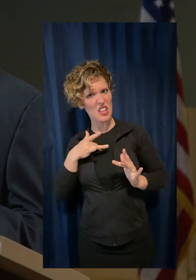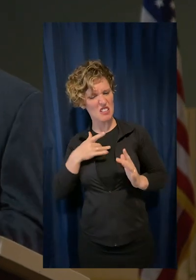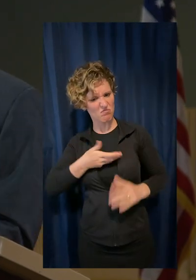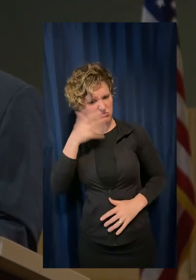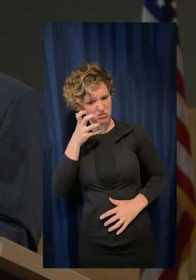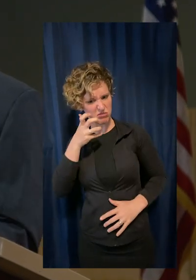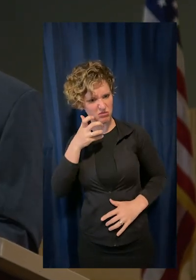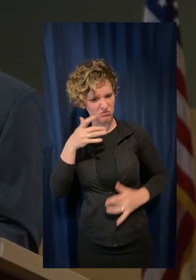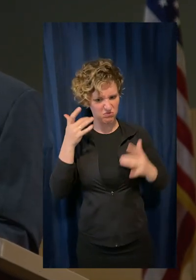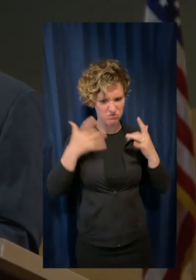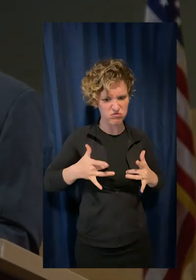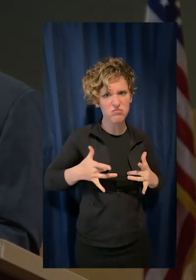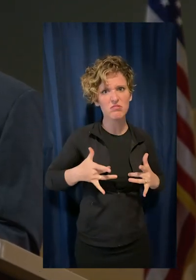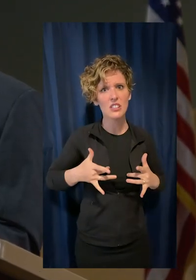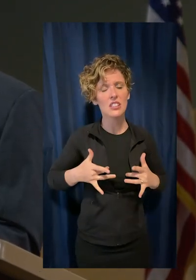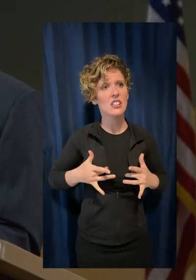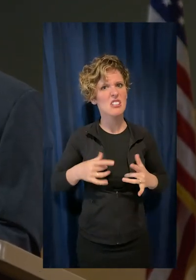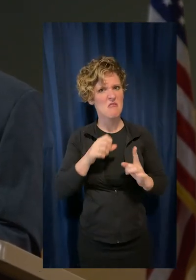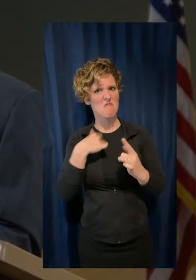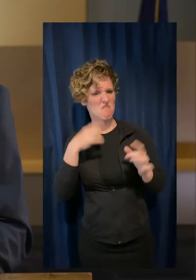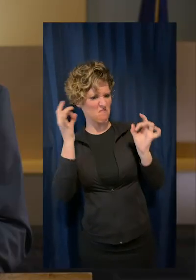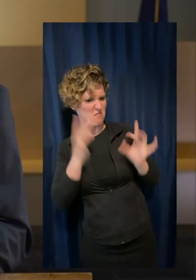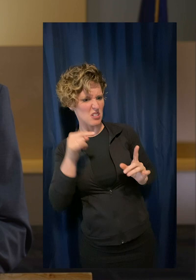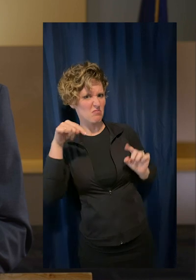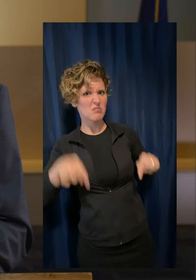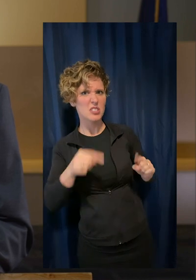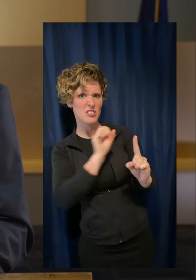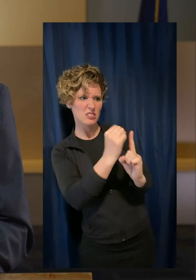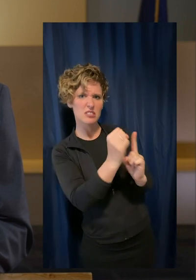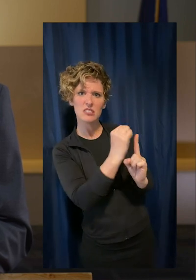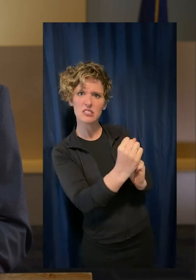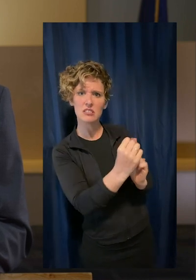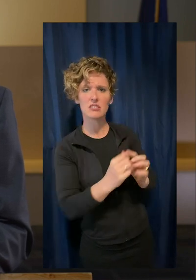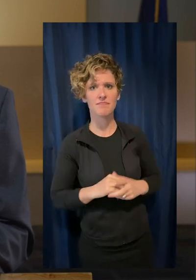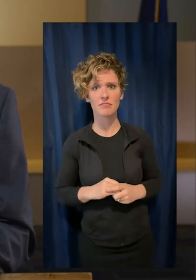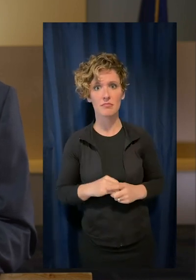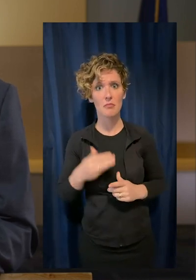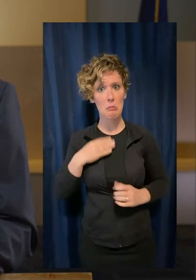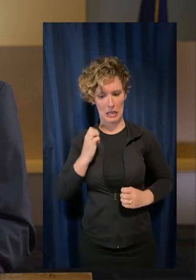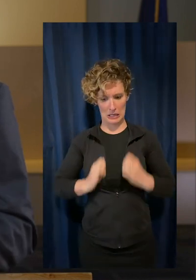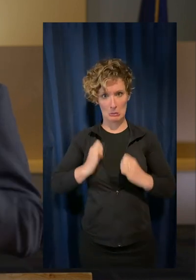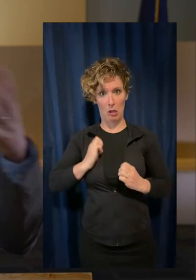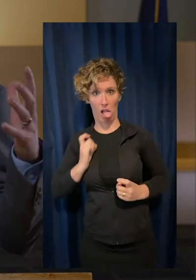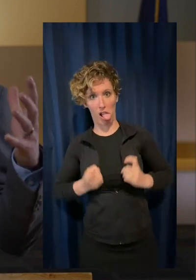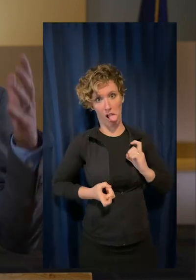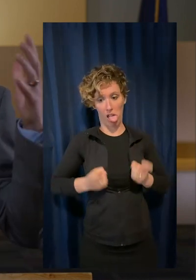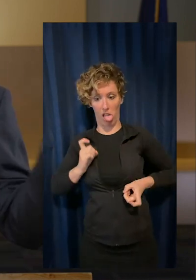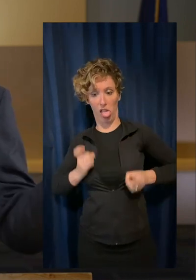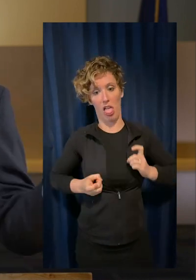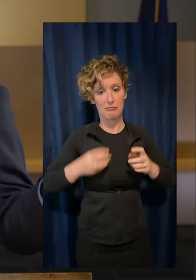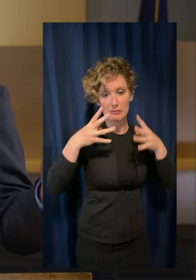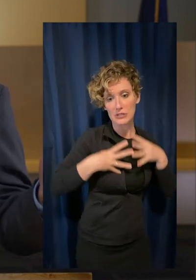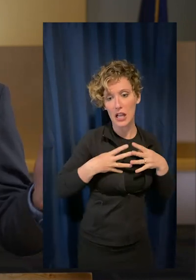anger about the situation in which we all find ourselves tonight. As my emotions oscillated between sadness, disappointment,